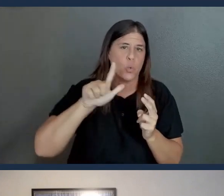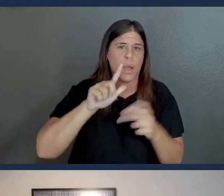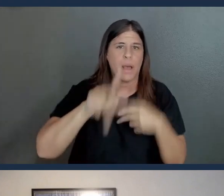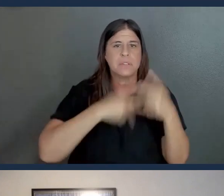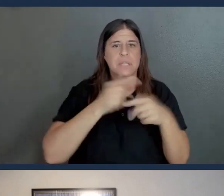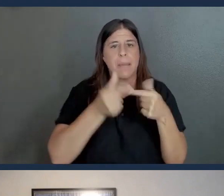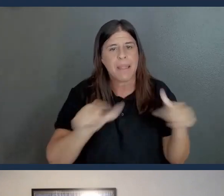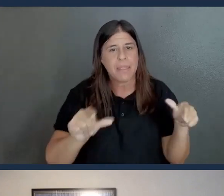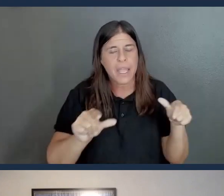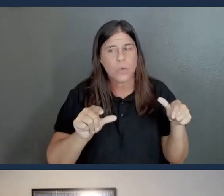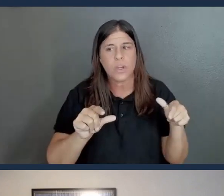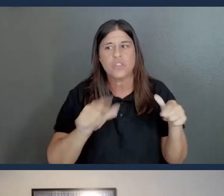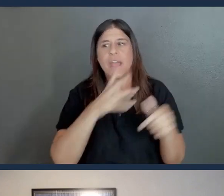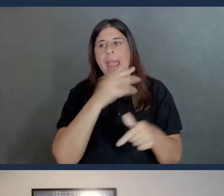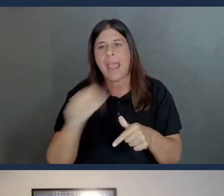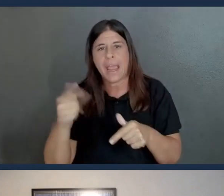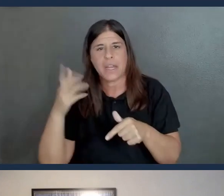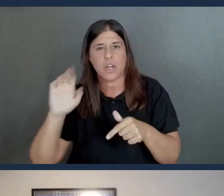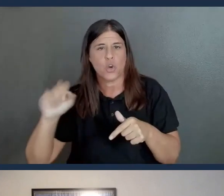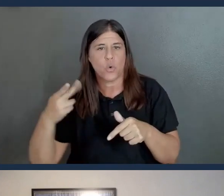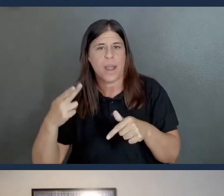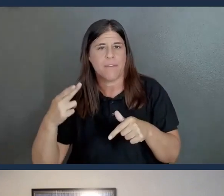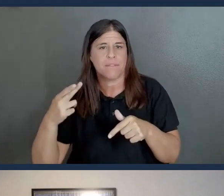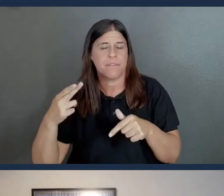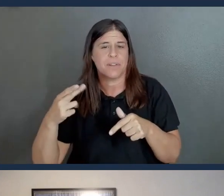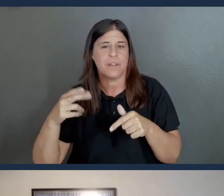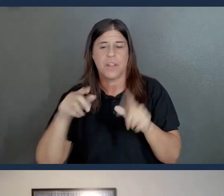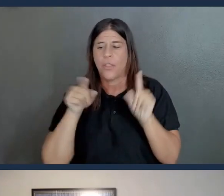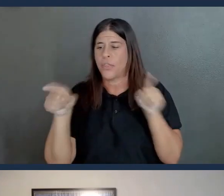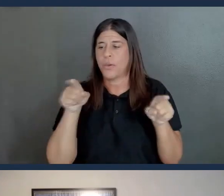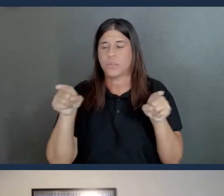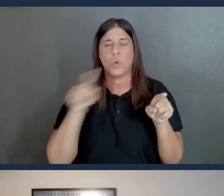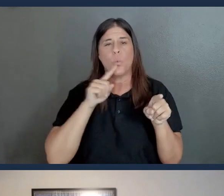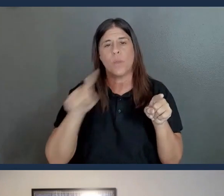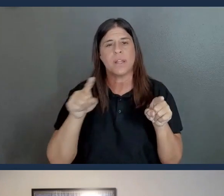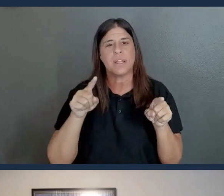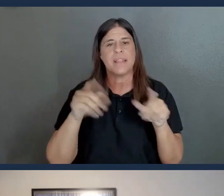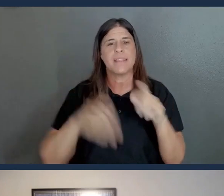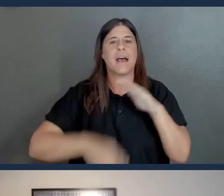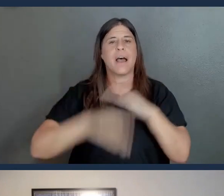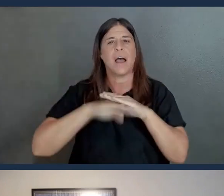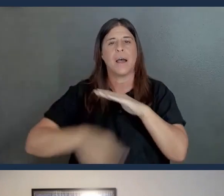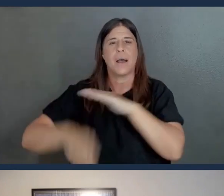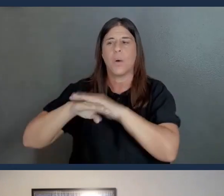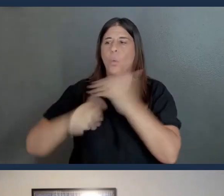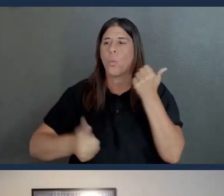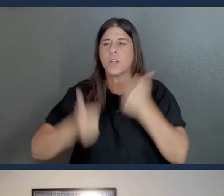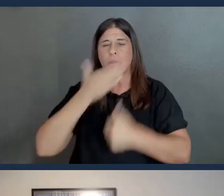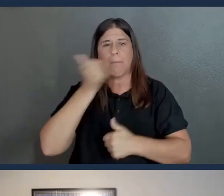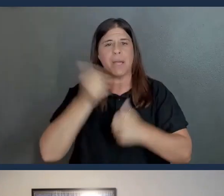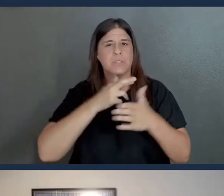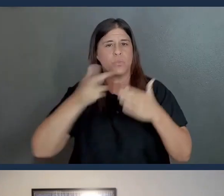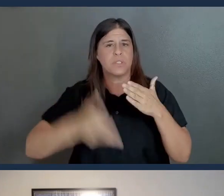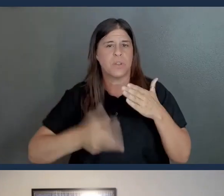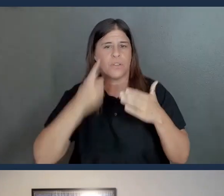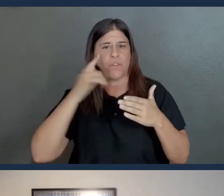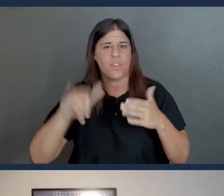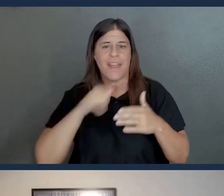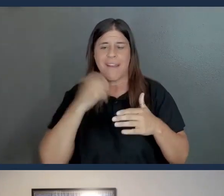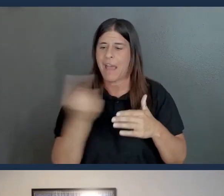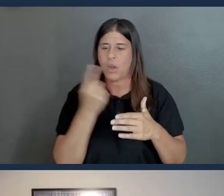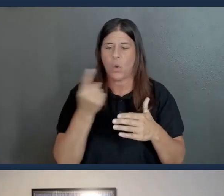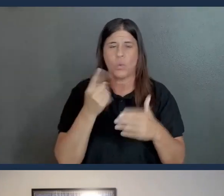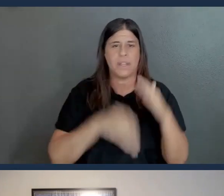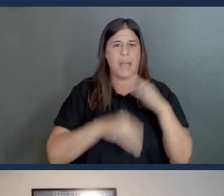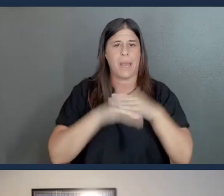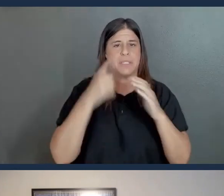or dialect and in a graph query. And it really comes down to, in those sorts of scenarios, the optimizations around one, not just the underlying optimizations of